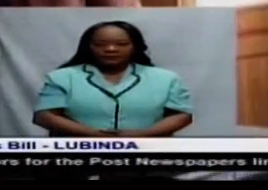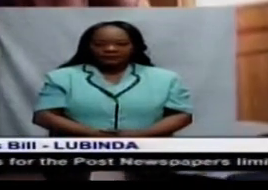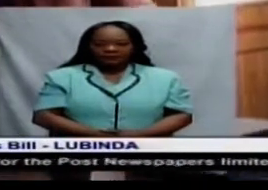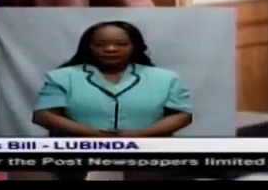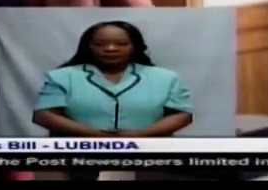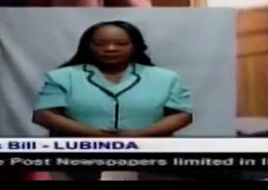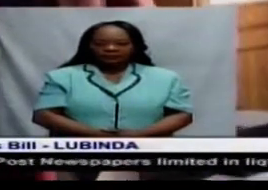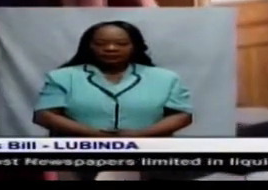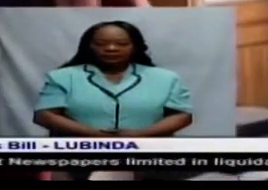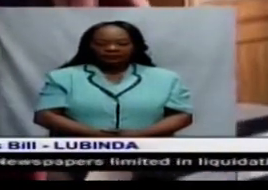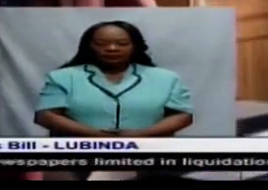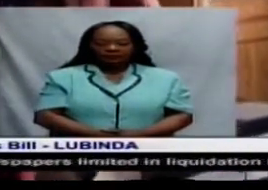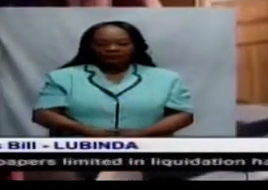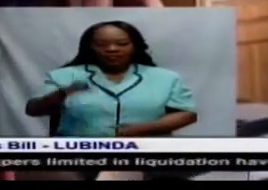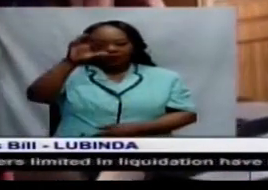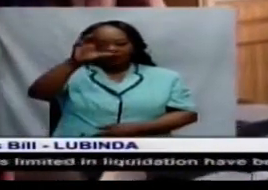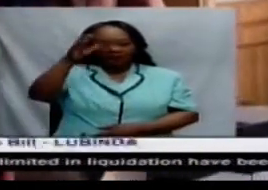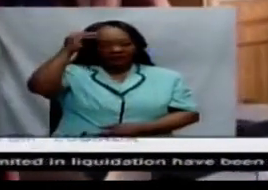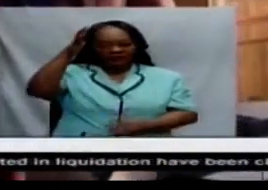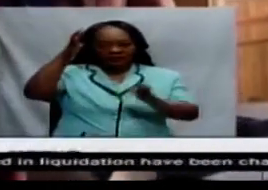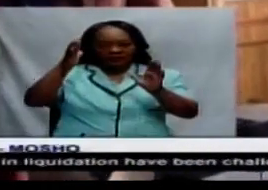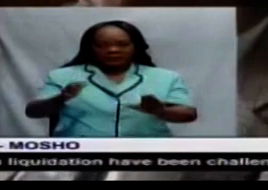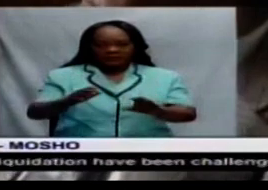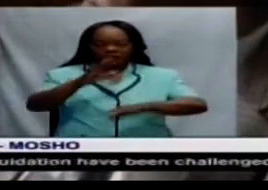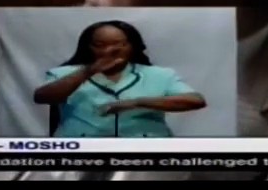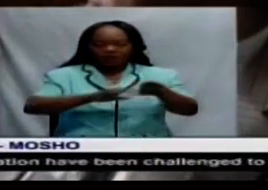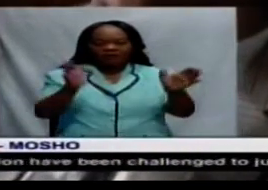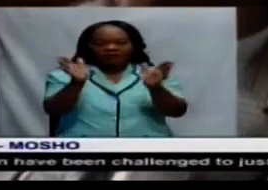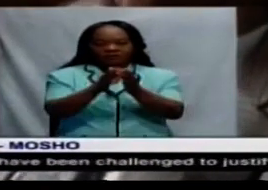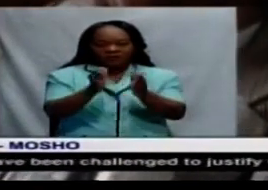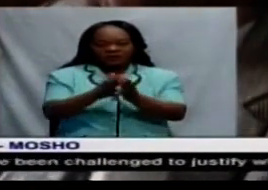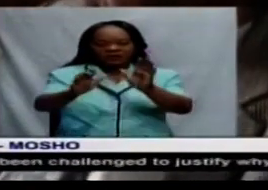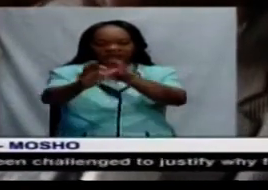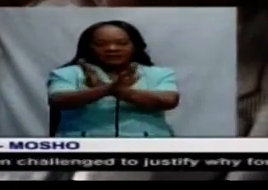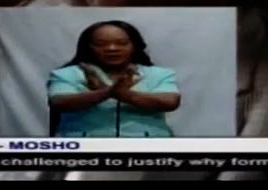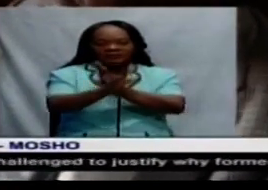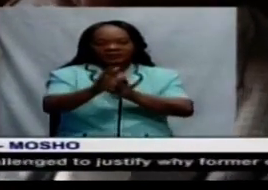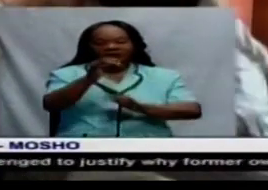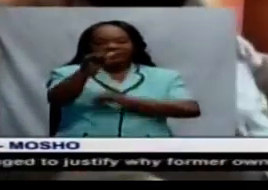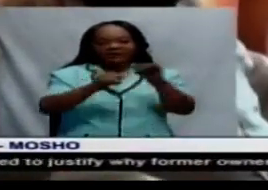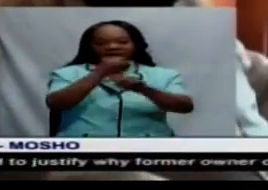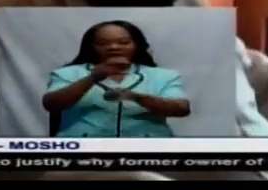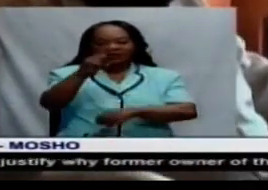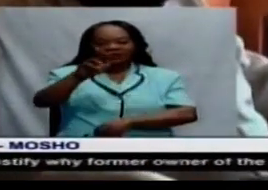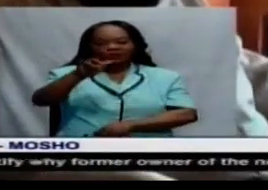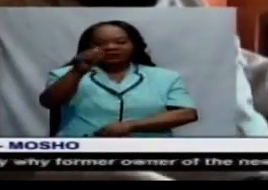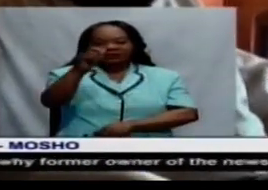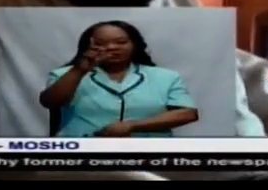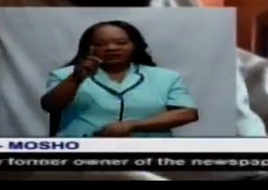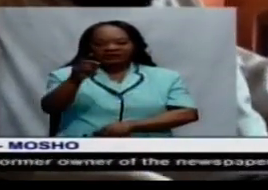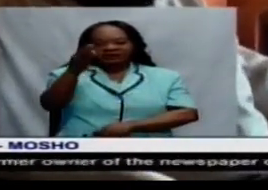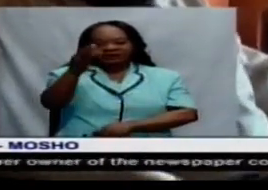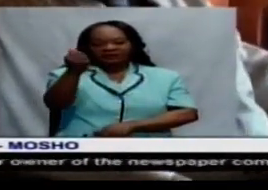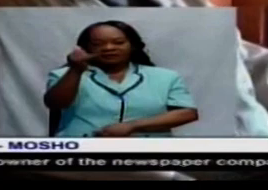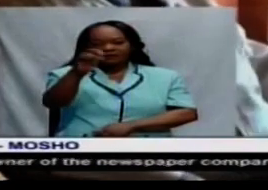This prompted the provincial minister to call for a meeting with the Zambia International Trade Fair ZITF board